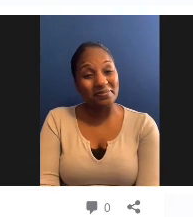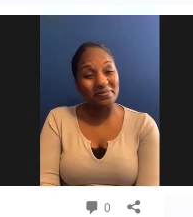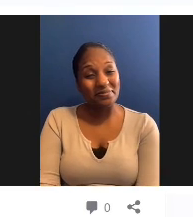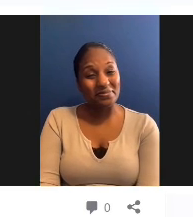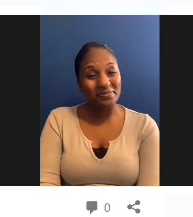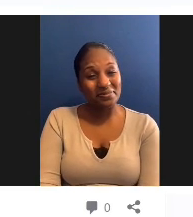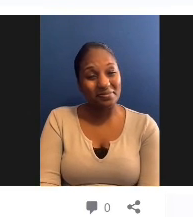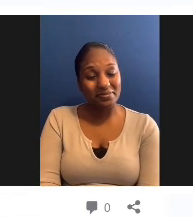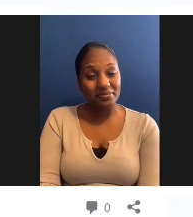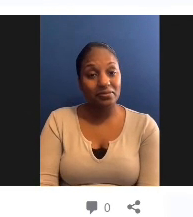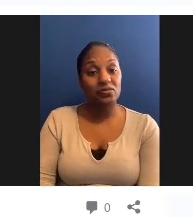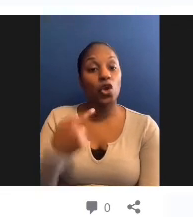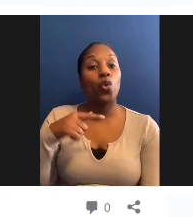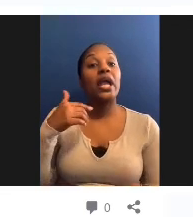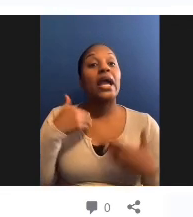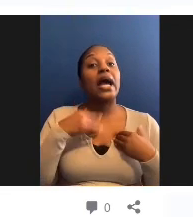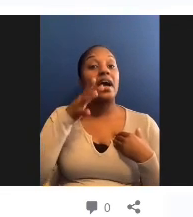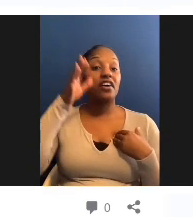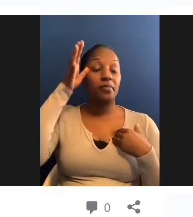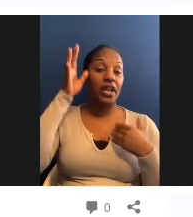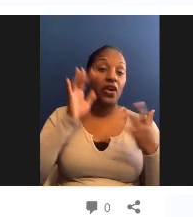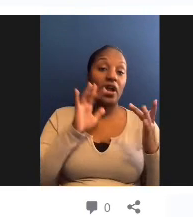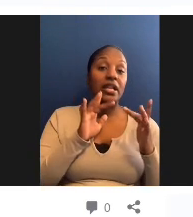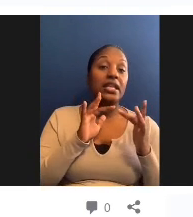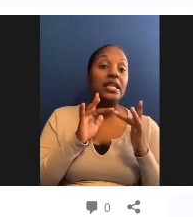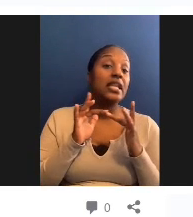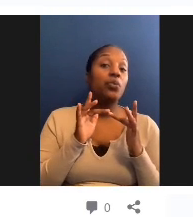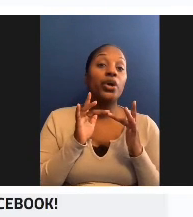We have parent networks